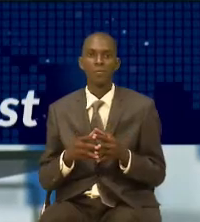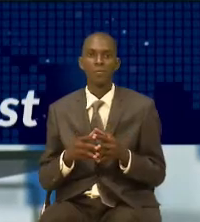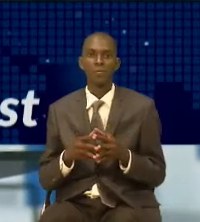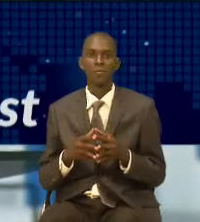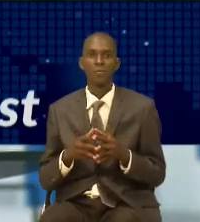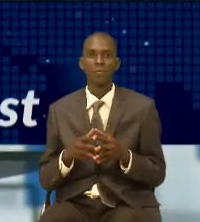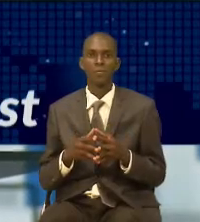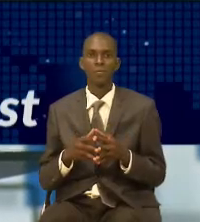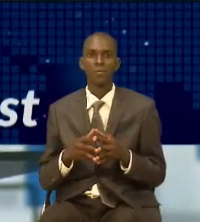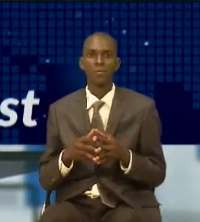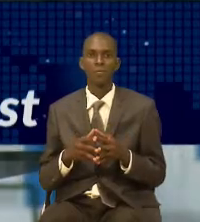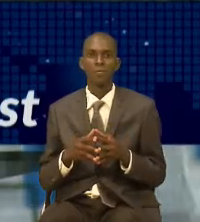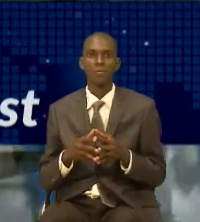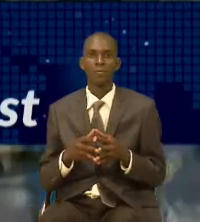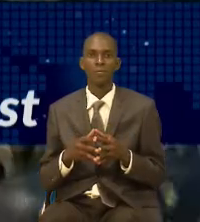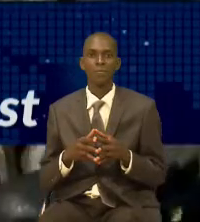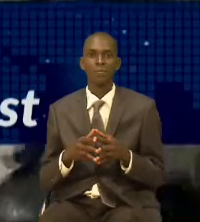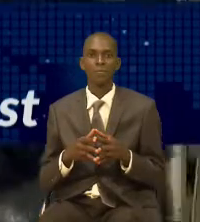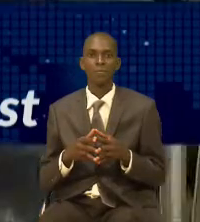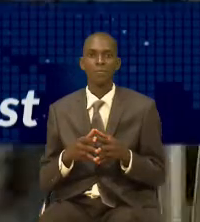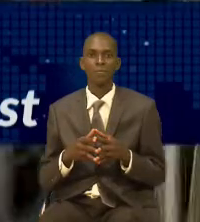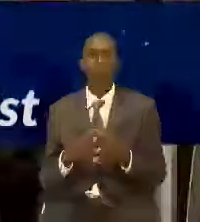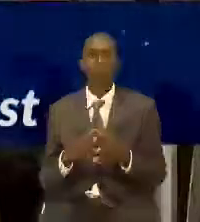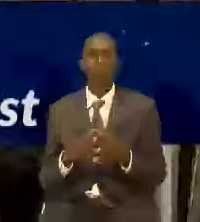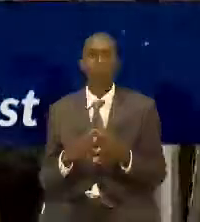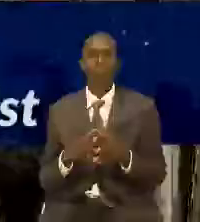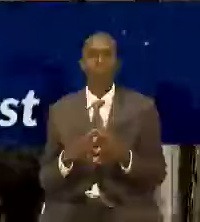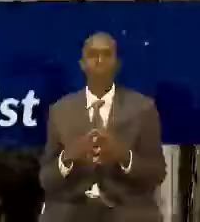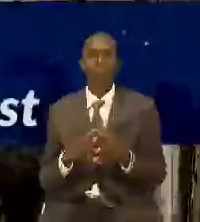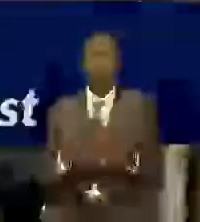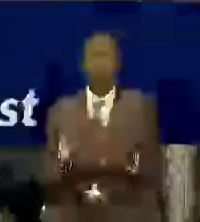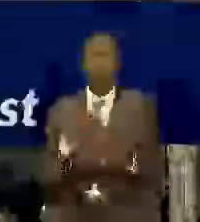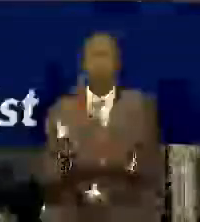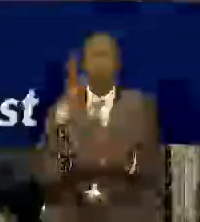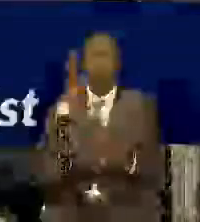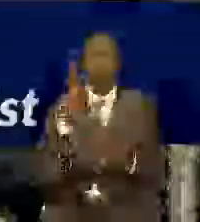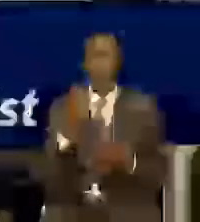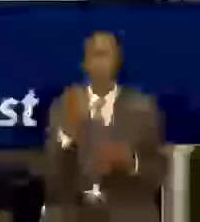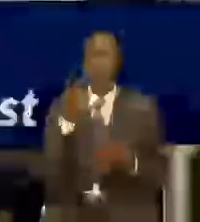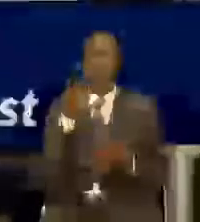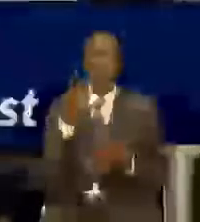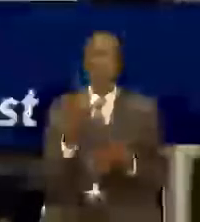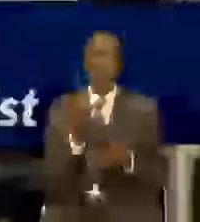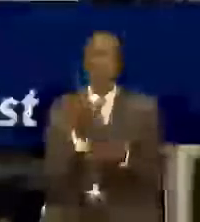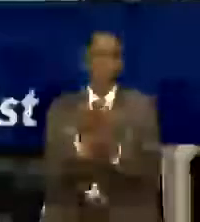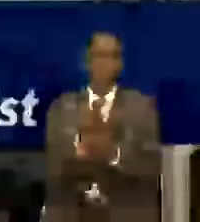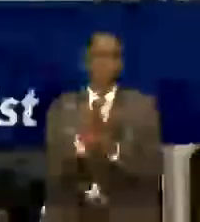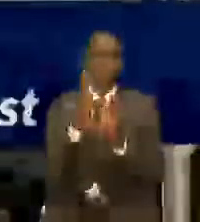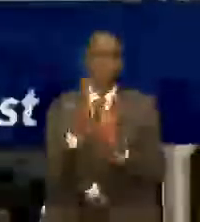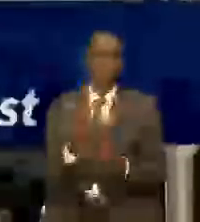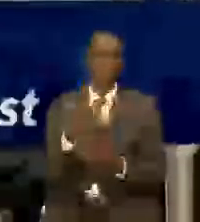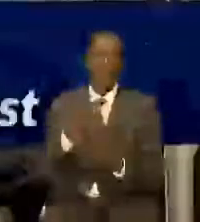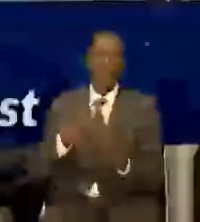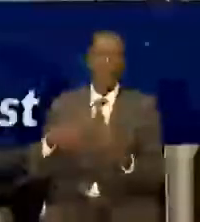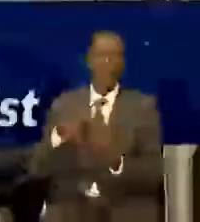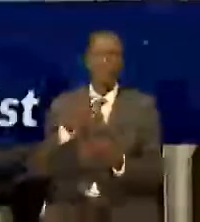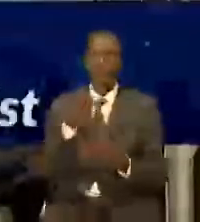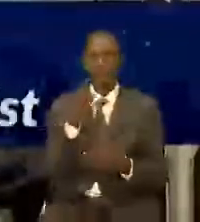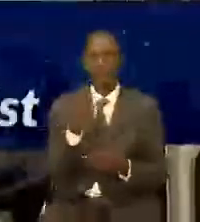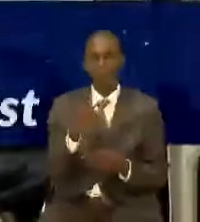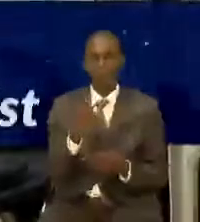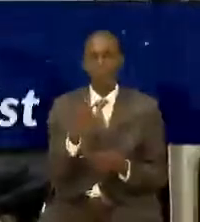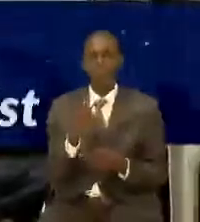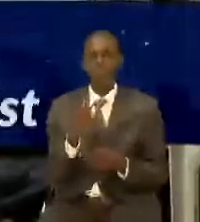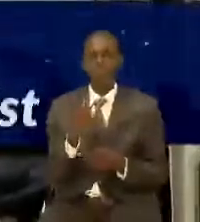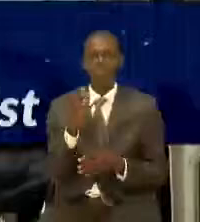and the councillors should move to other sectors to assist if you are true with your